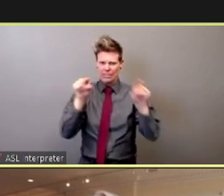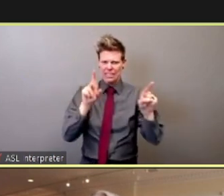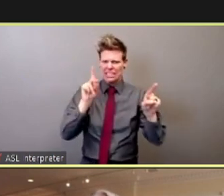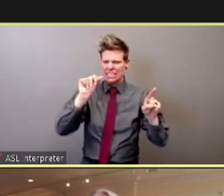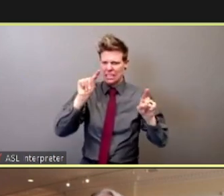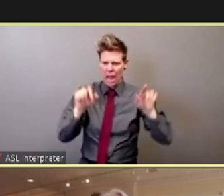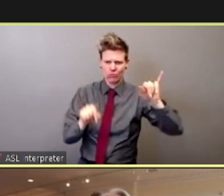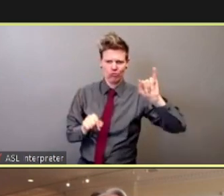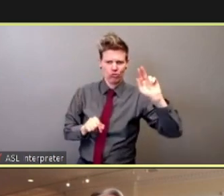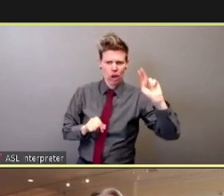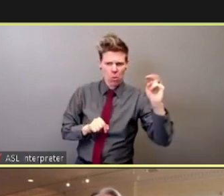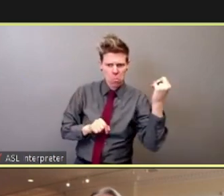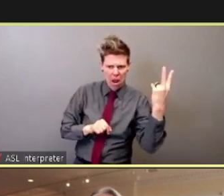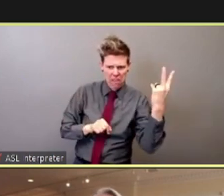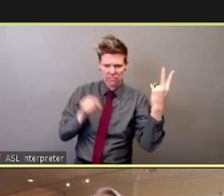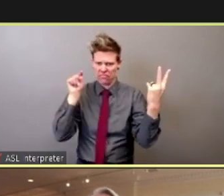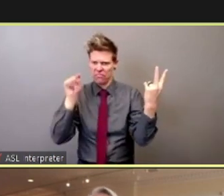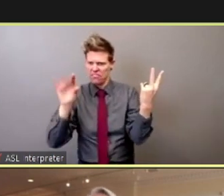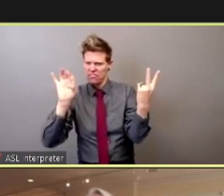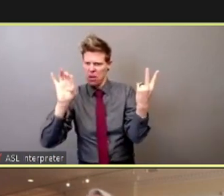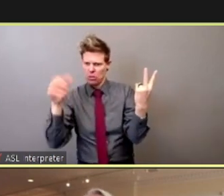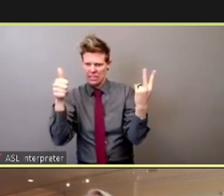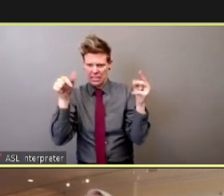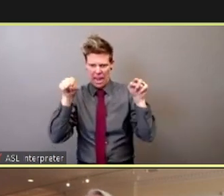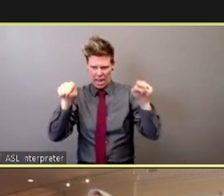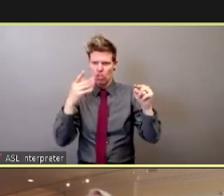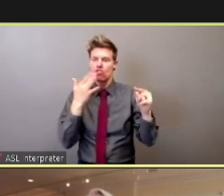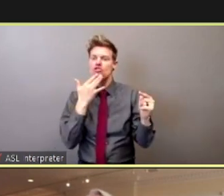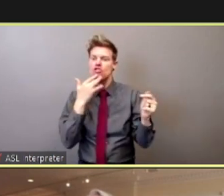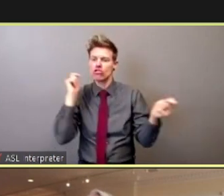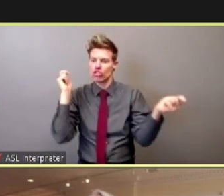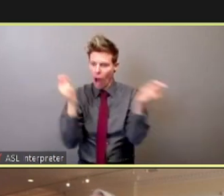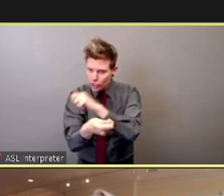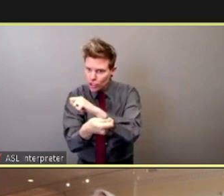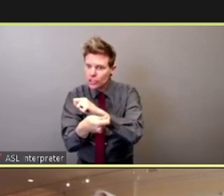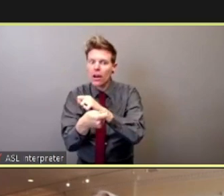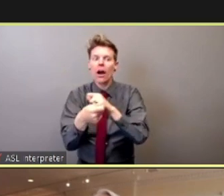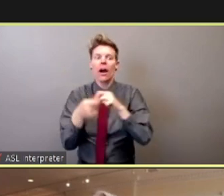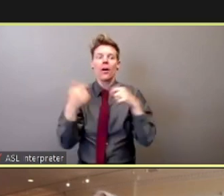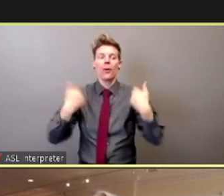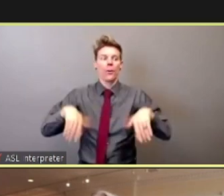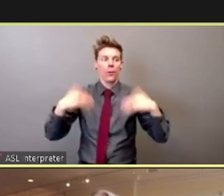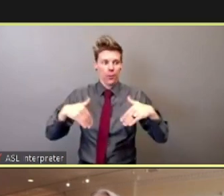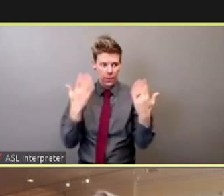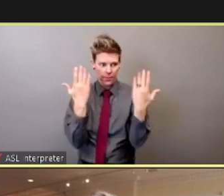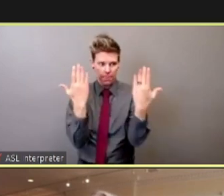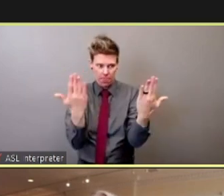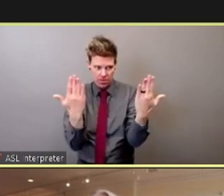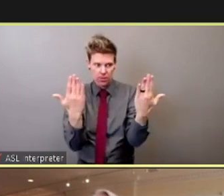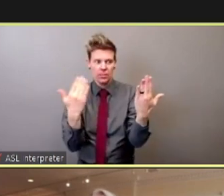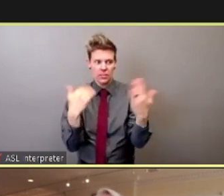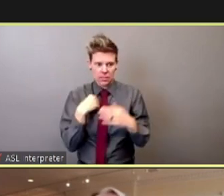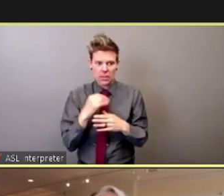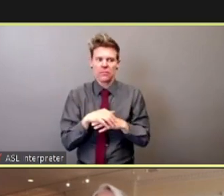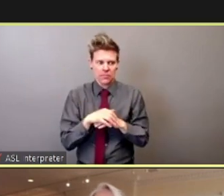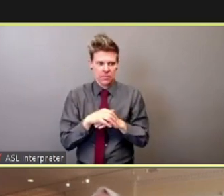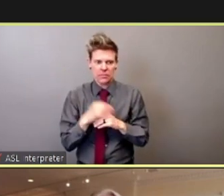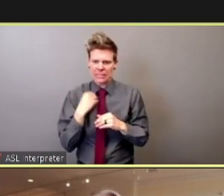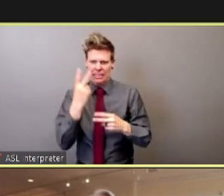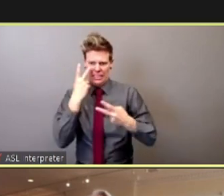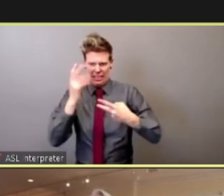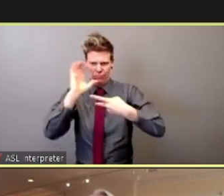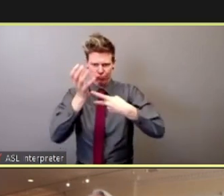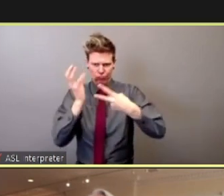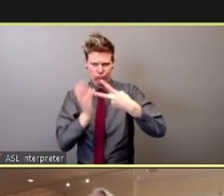movement. Now, again, this is really 2 parts. There are going to be folks who, and you'll hear from Dr. Grace and Dr. Collins, it's all